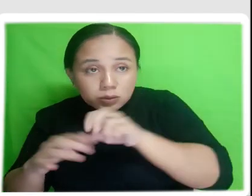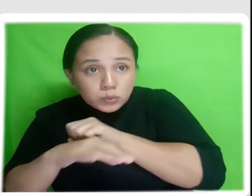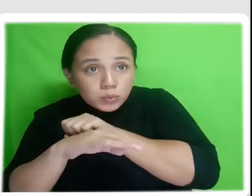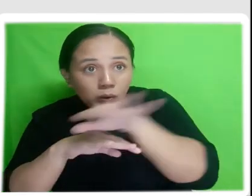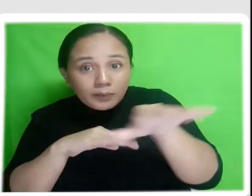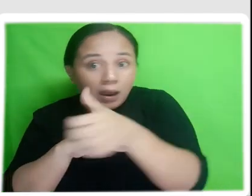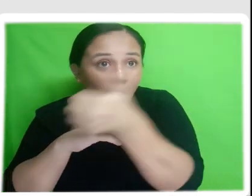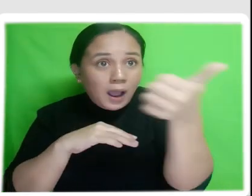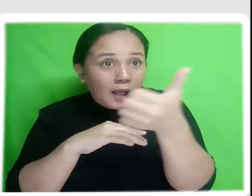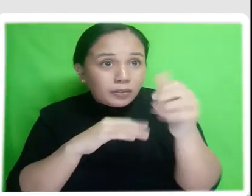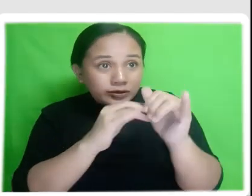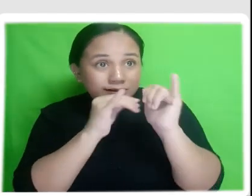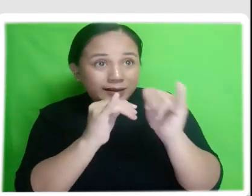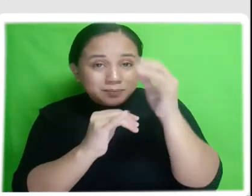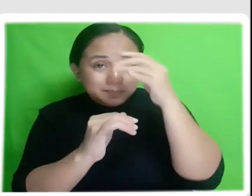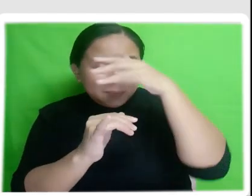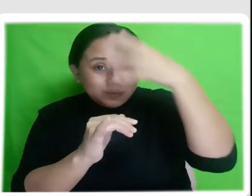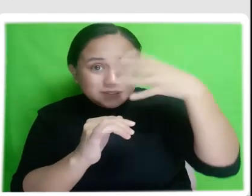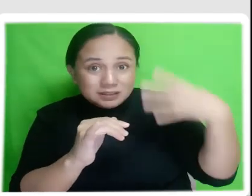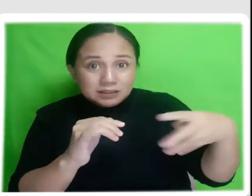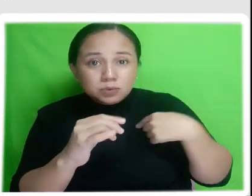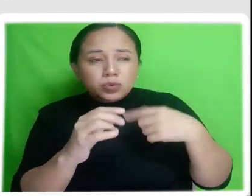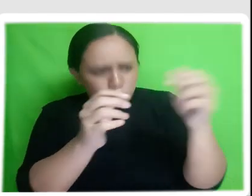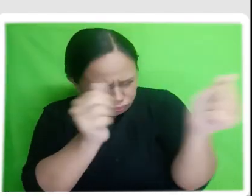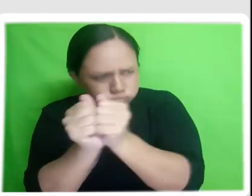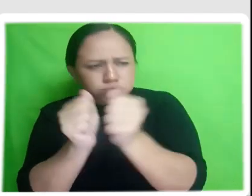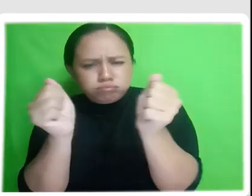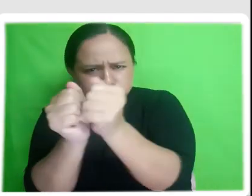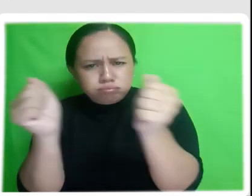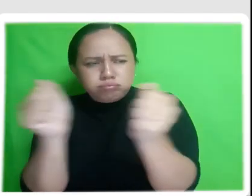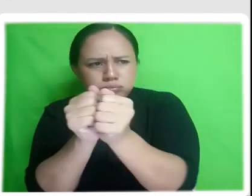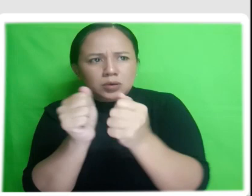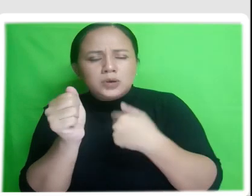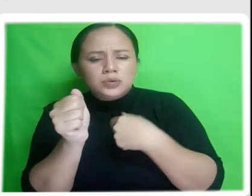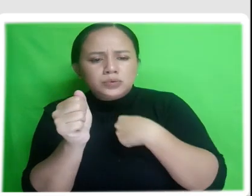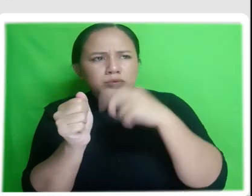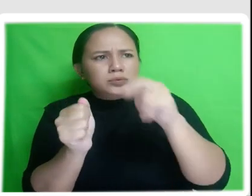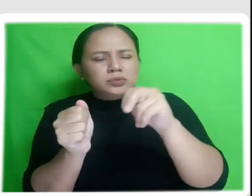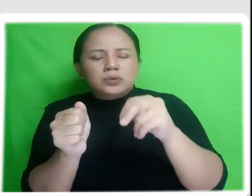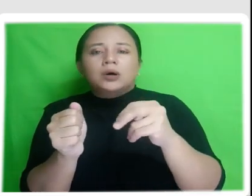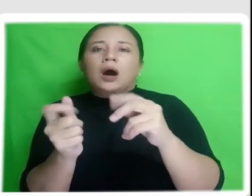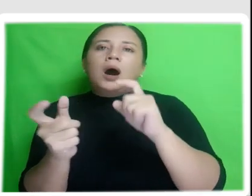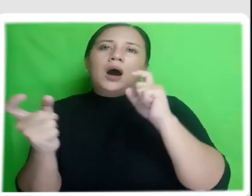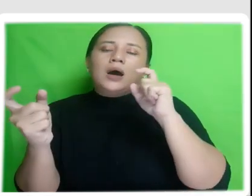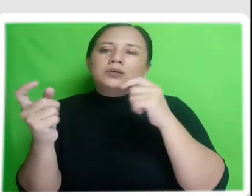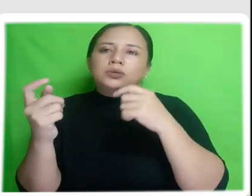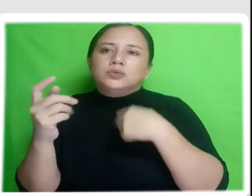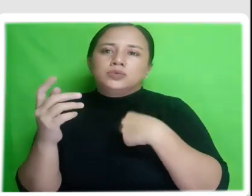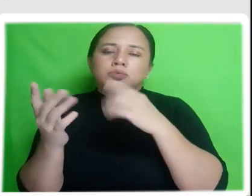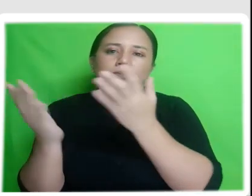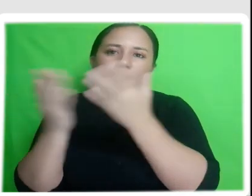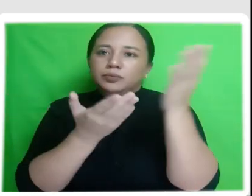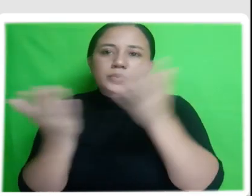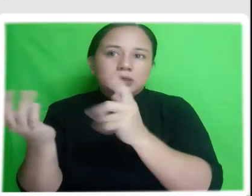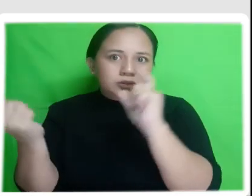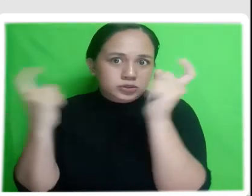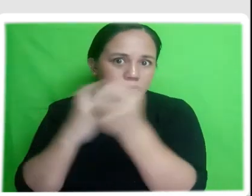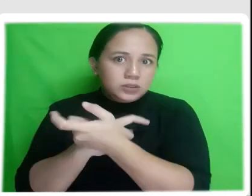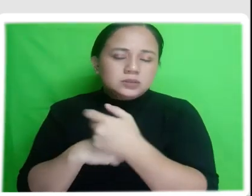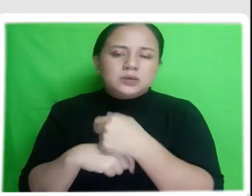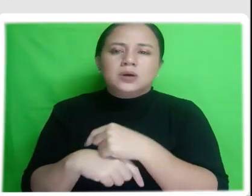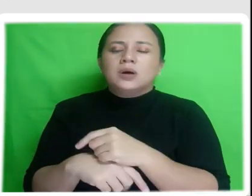fellow citizens to act together to bring about needed changes? And finally, what are your